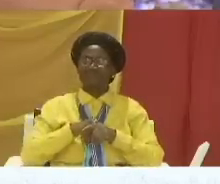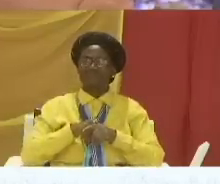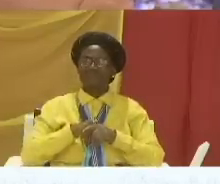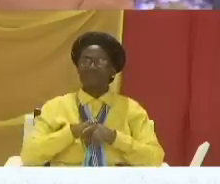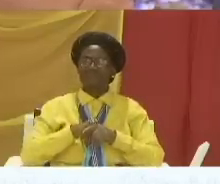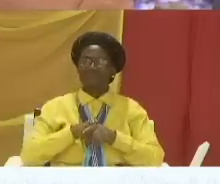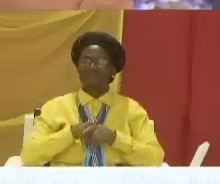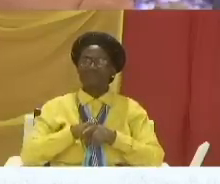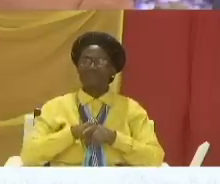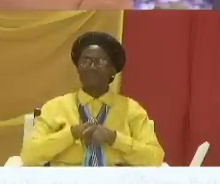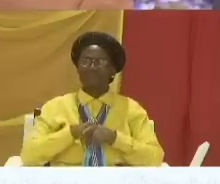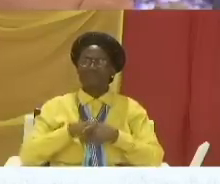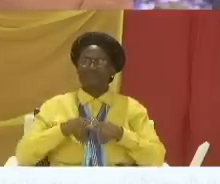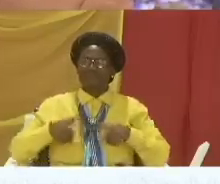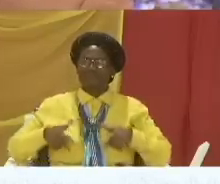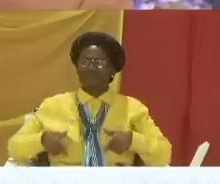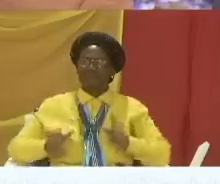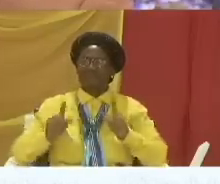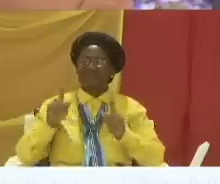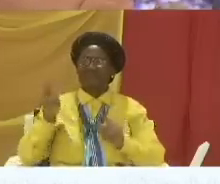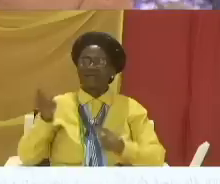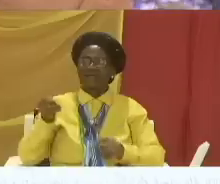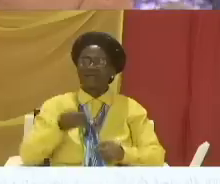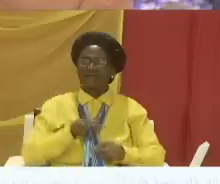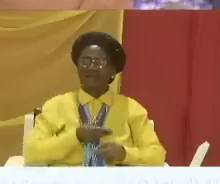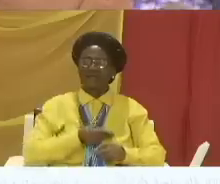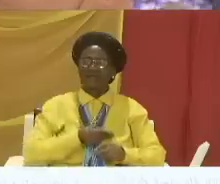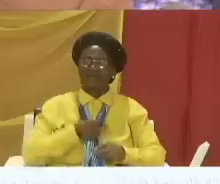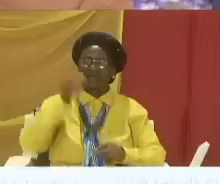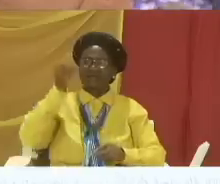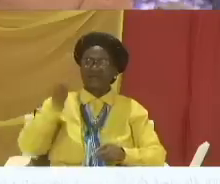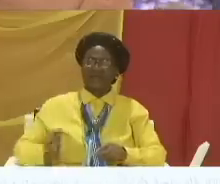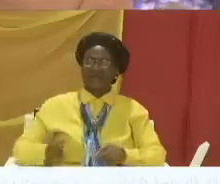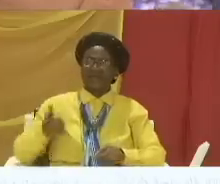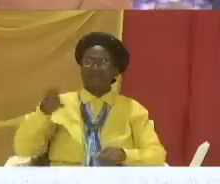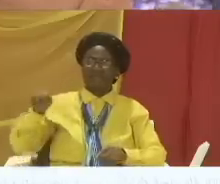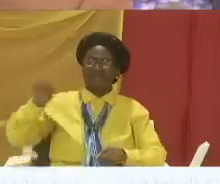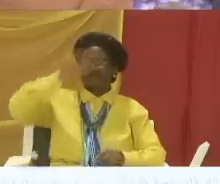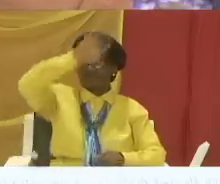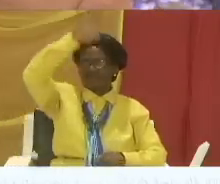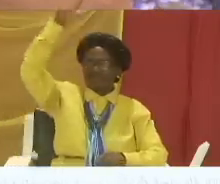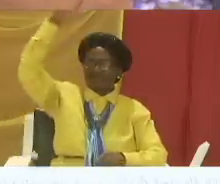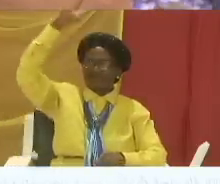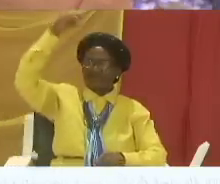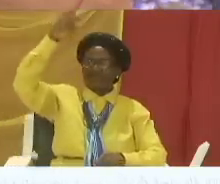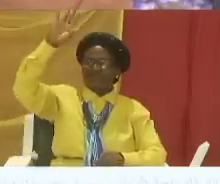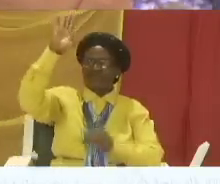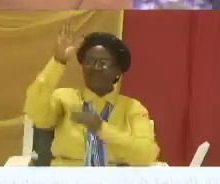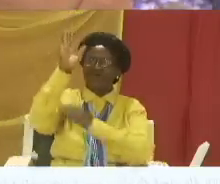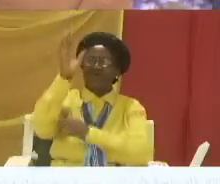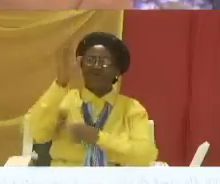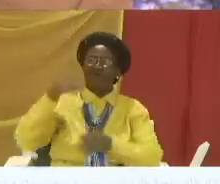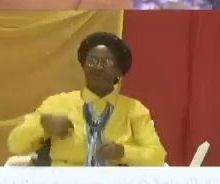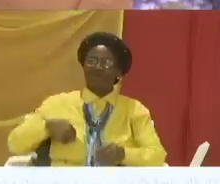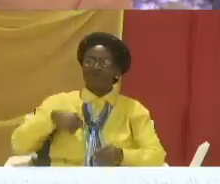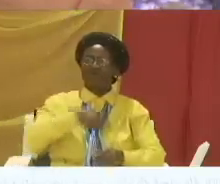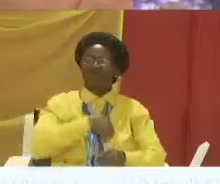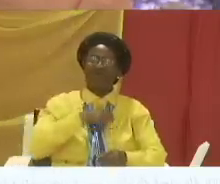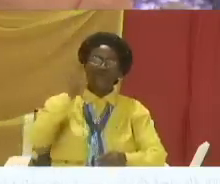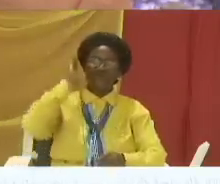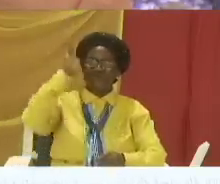Next month, by the grace of God, we'll be having our youth convention.